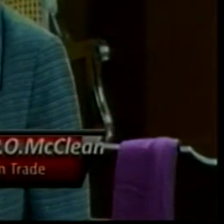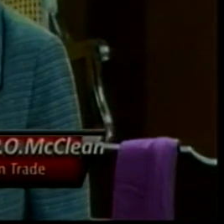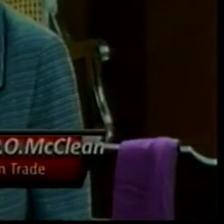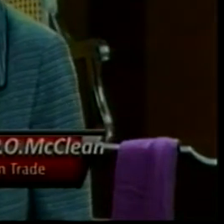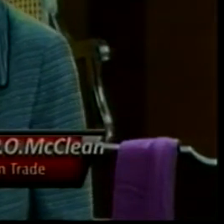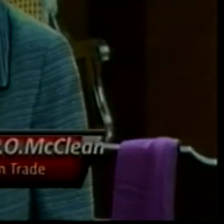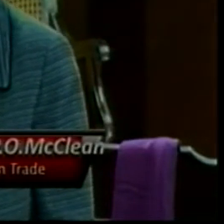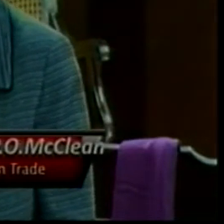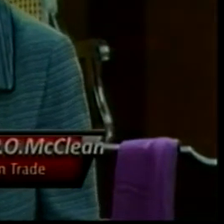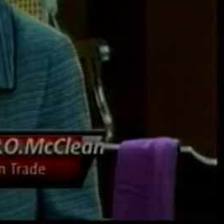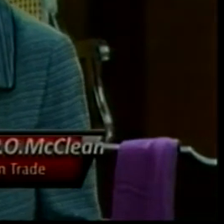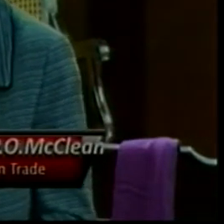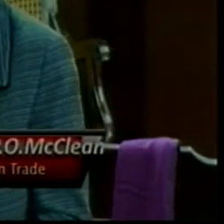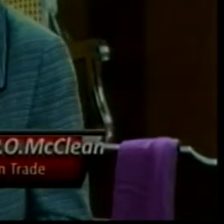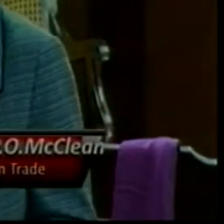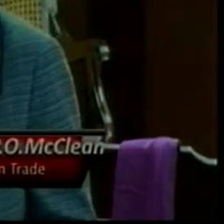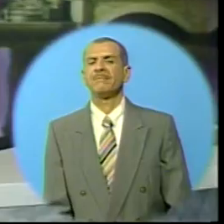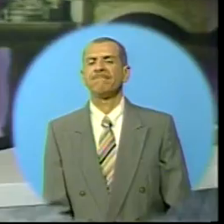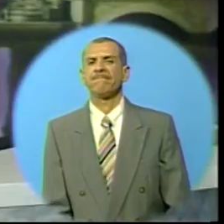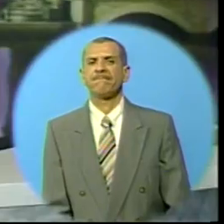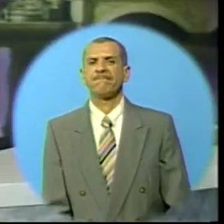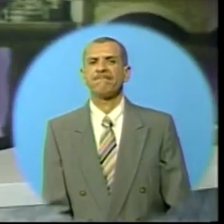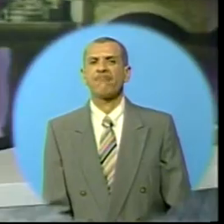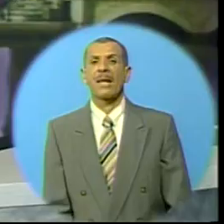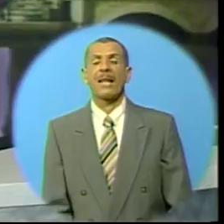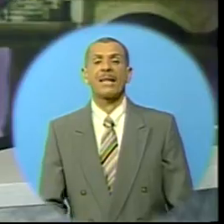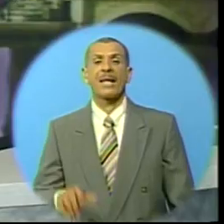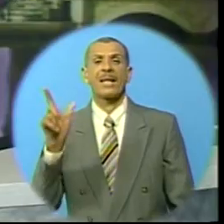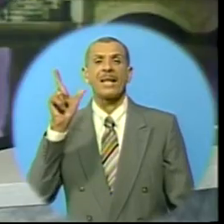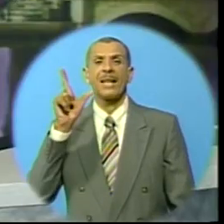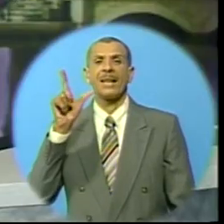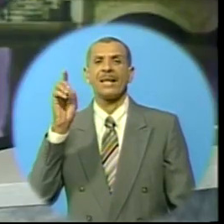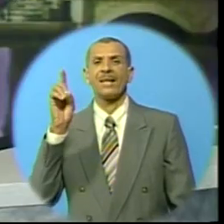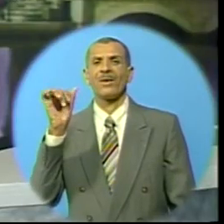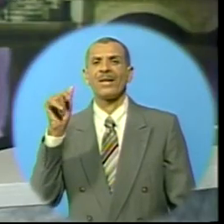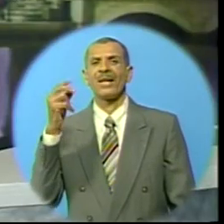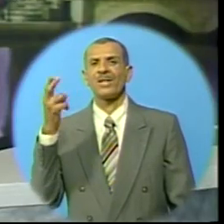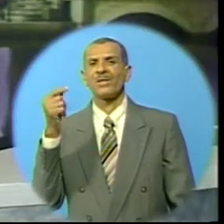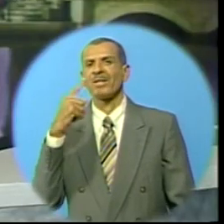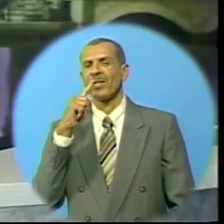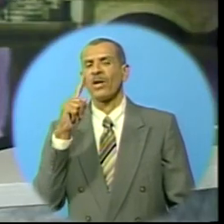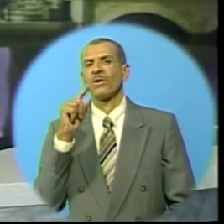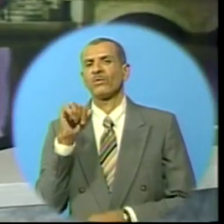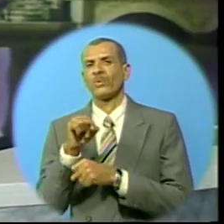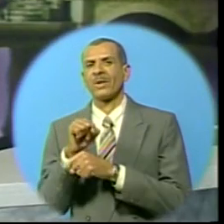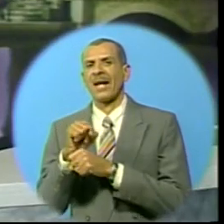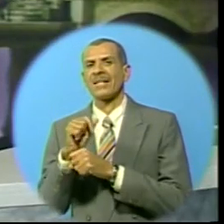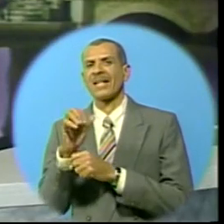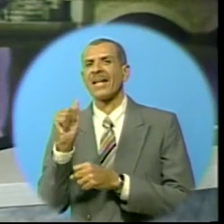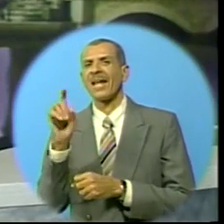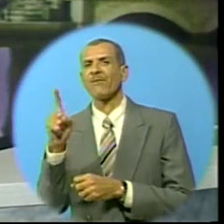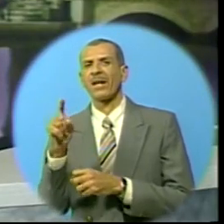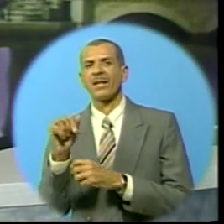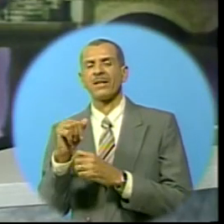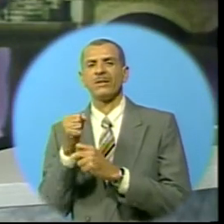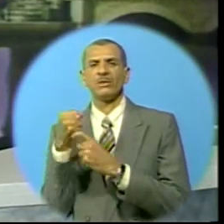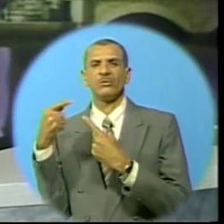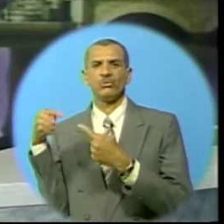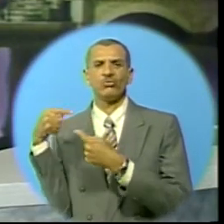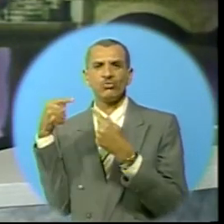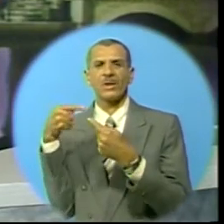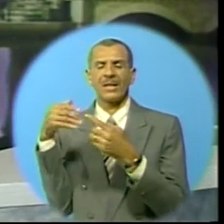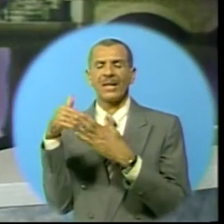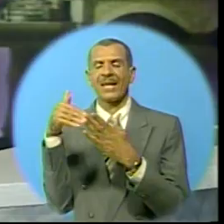welcome you on behalf of my colleagues. Lady Haynes, whose exploits as an advocate in the fight against HIV and AIDS